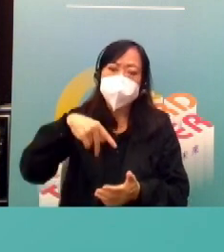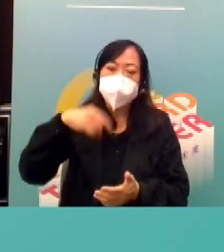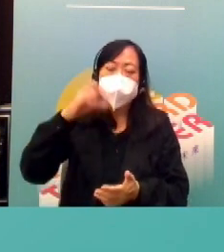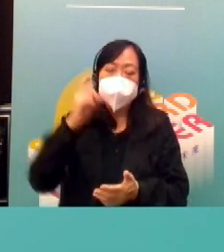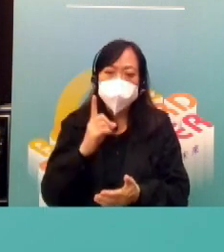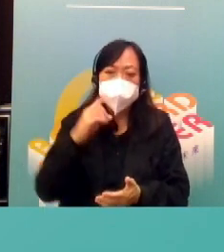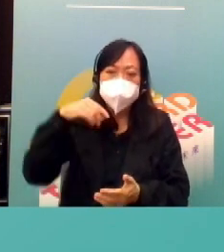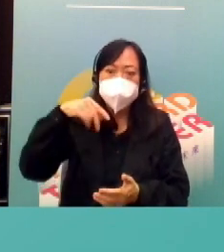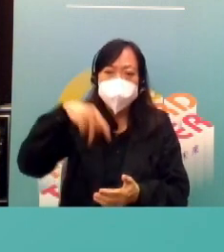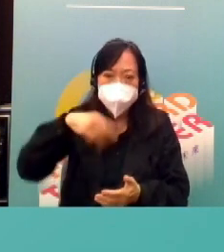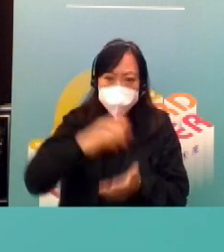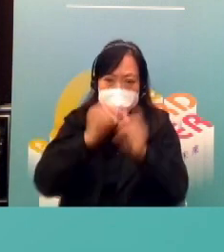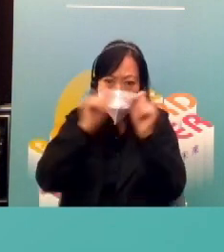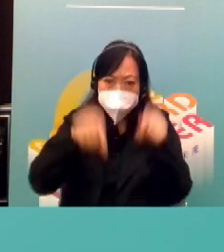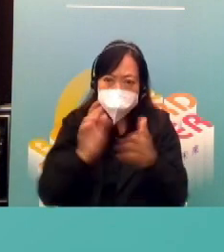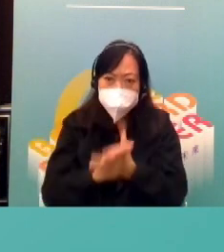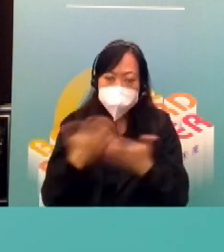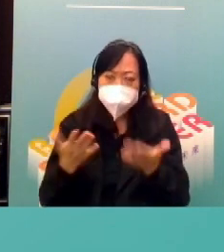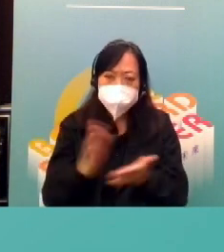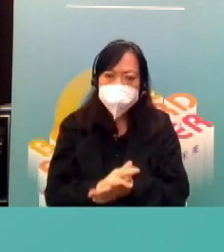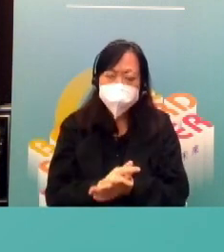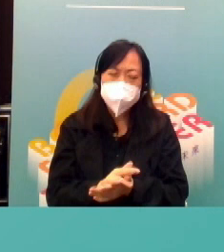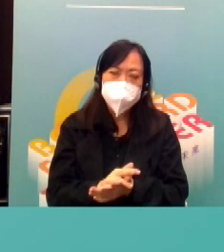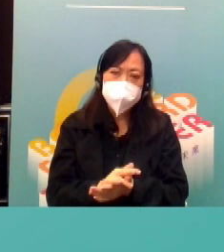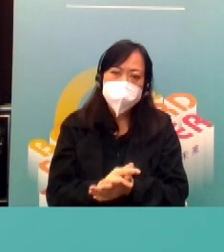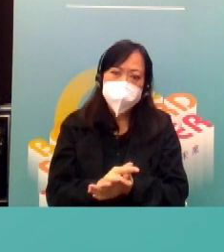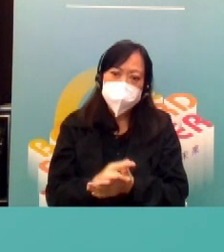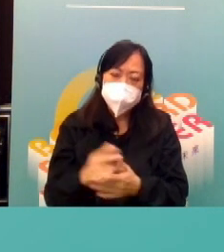economy? And I think that's a very different question. And do we know what the toolbox looks like